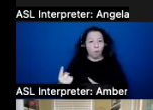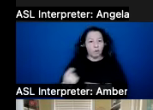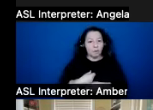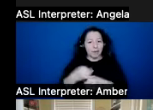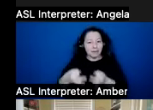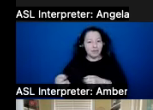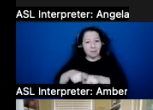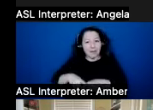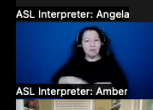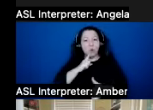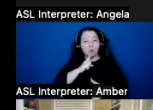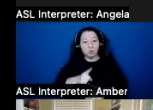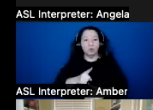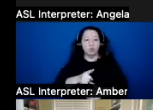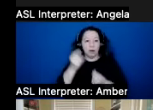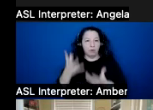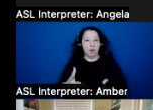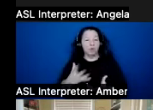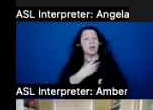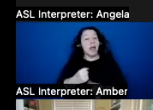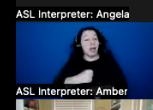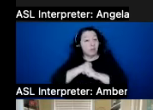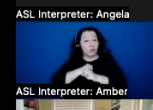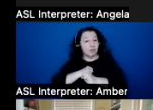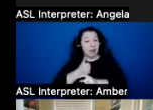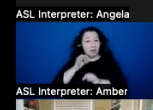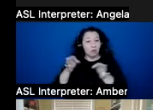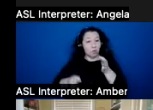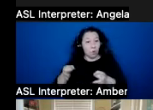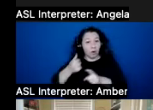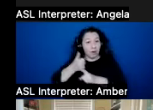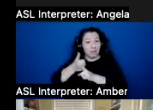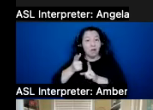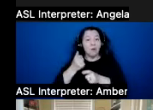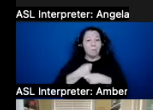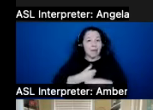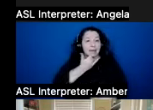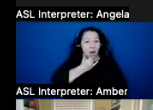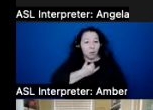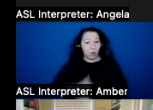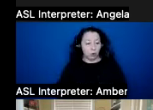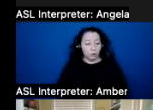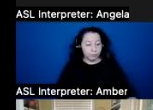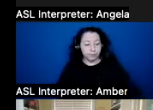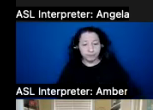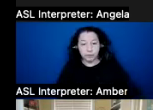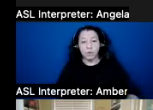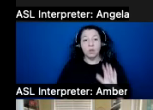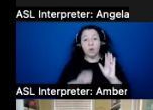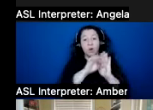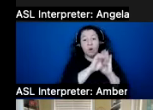and to protect the court from making an error. So the ethics of being